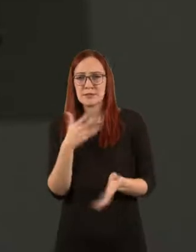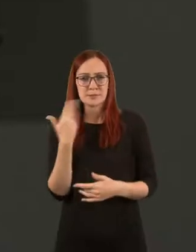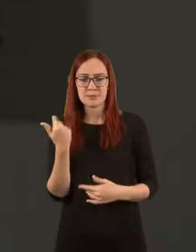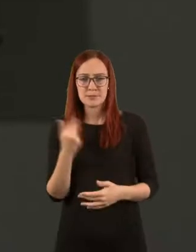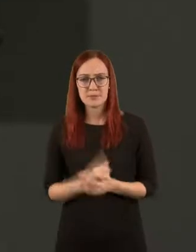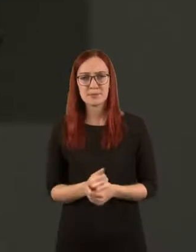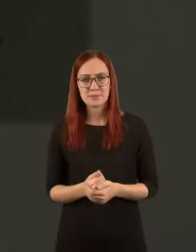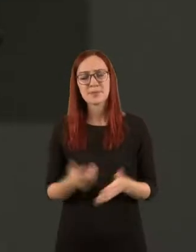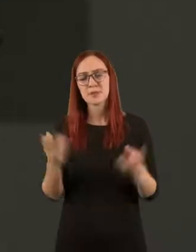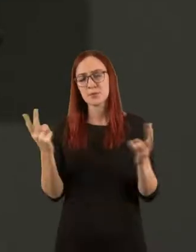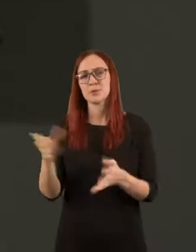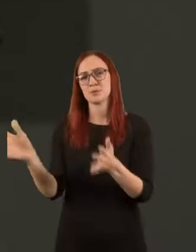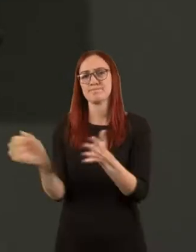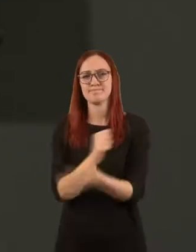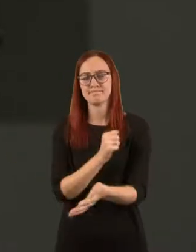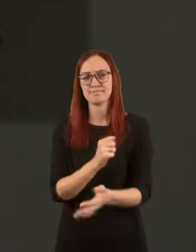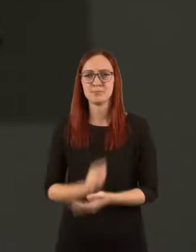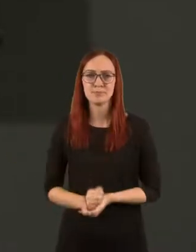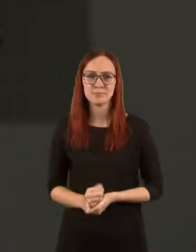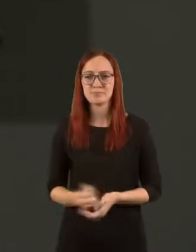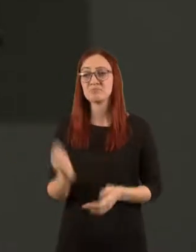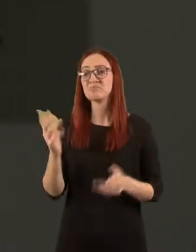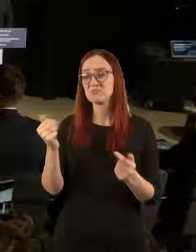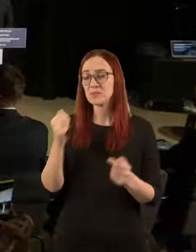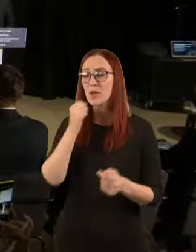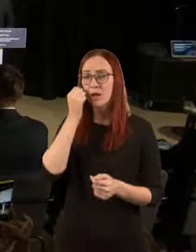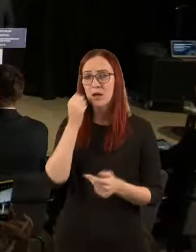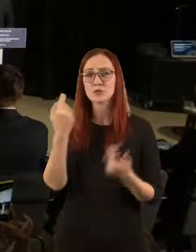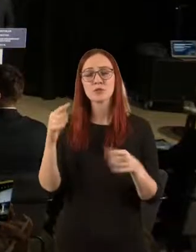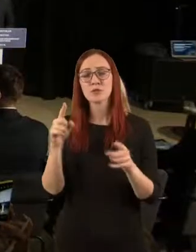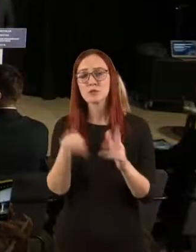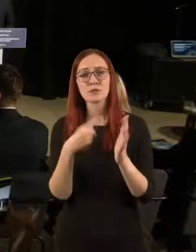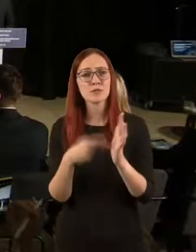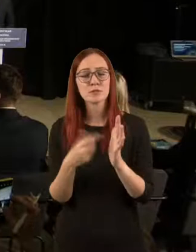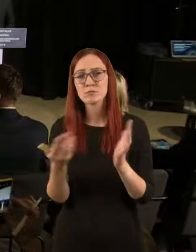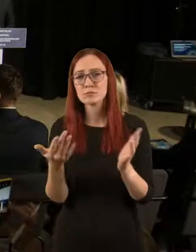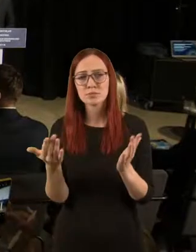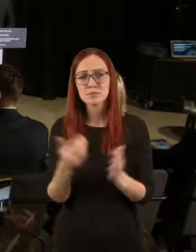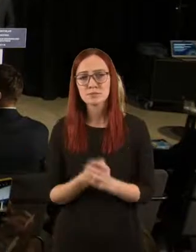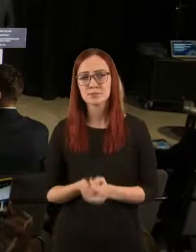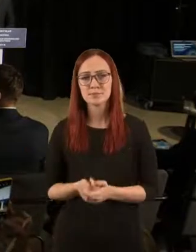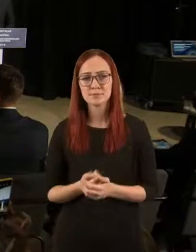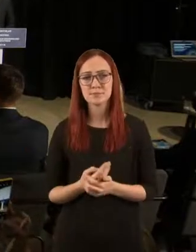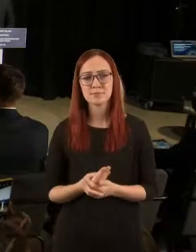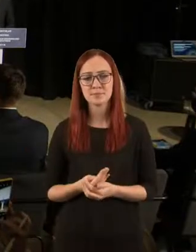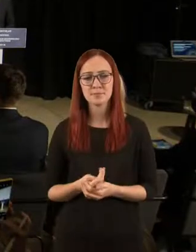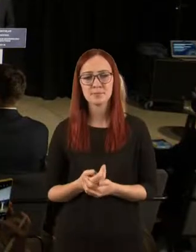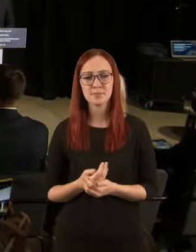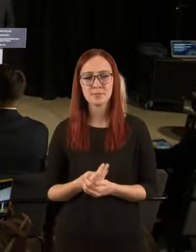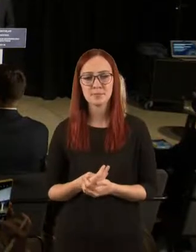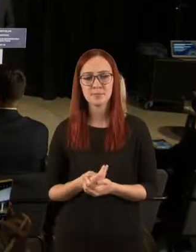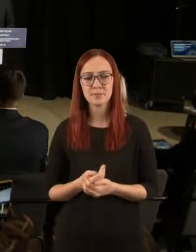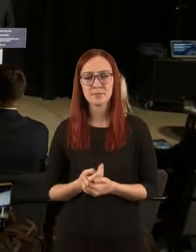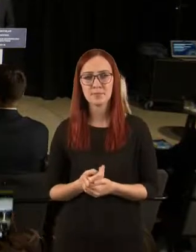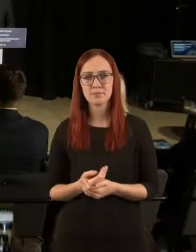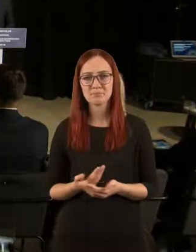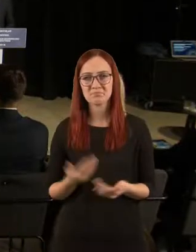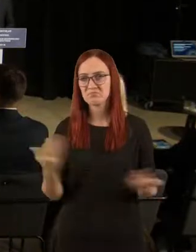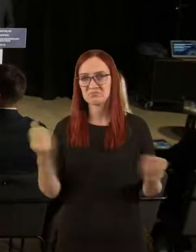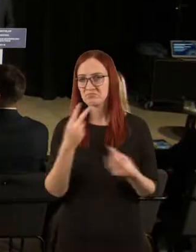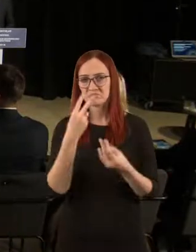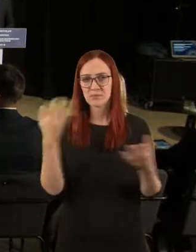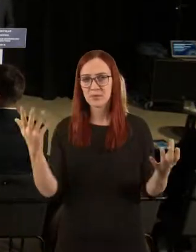are not in line with our environmental objectives, and we'll need to abolish those elements. Thank you. Are there any more